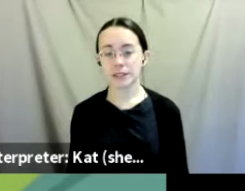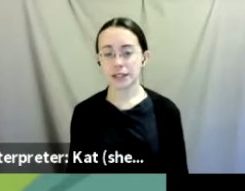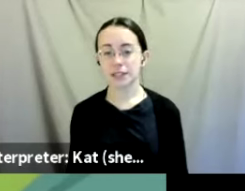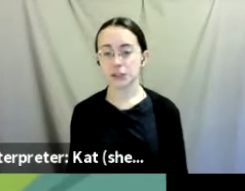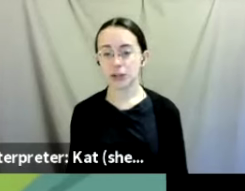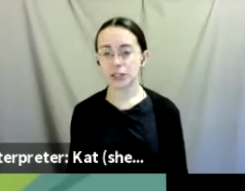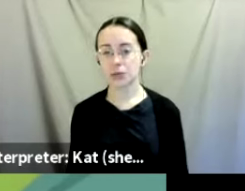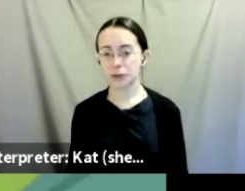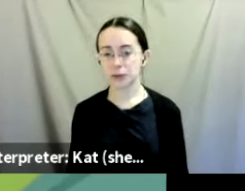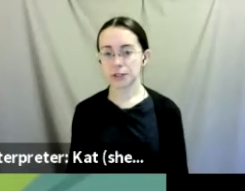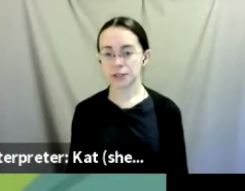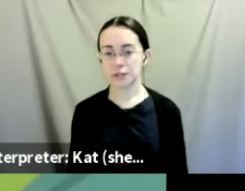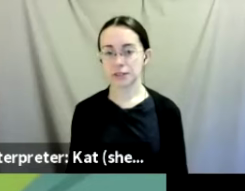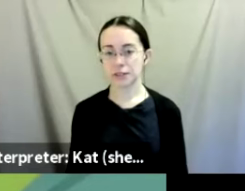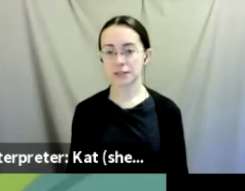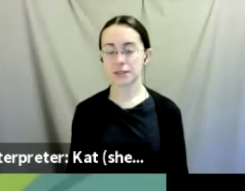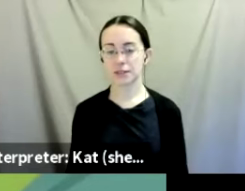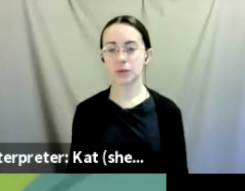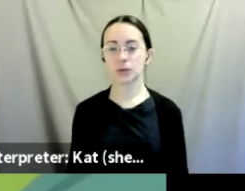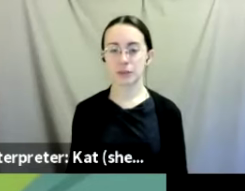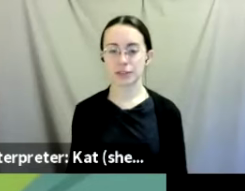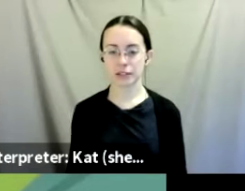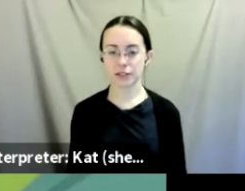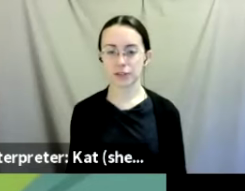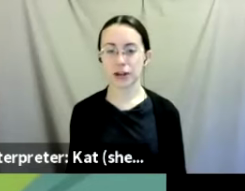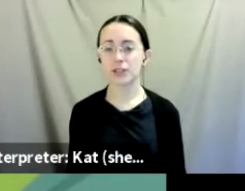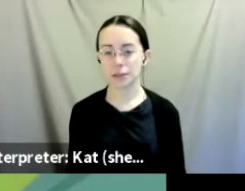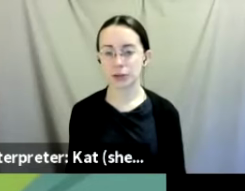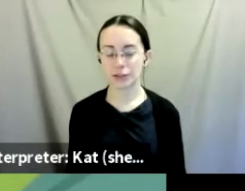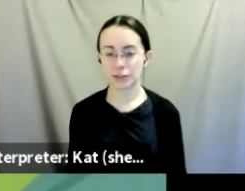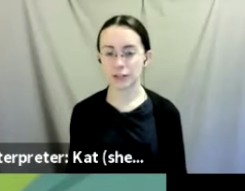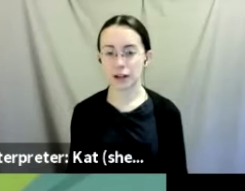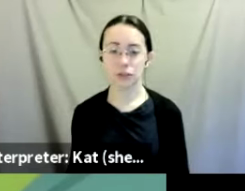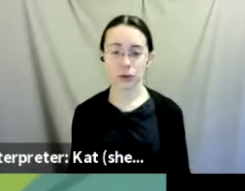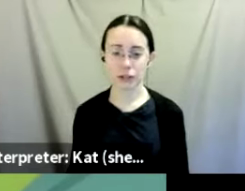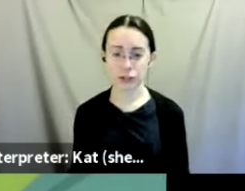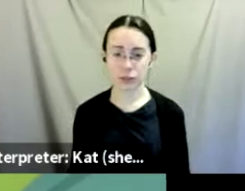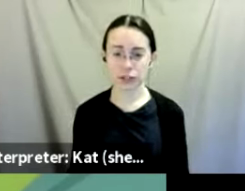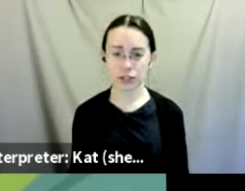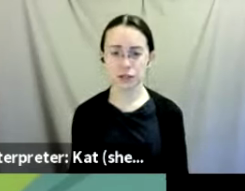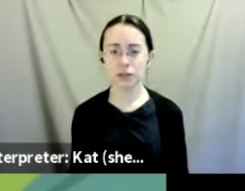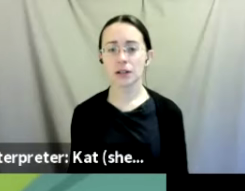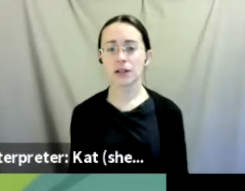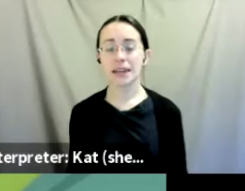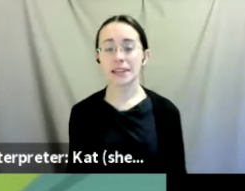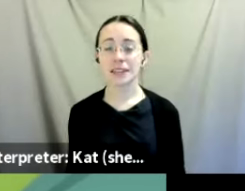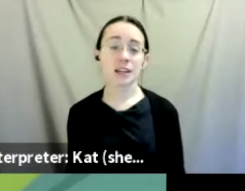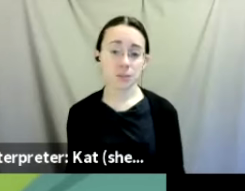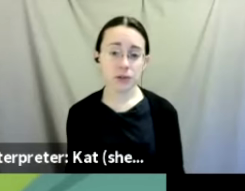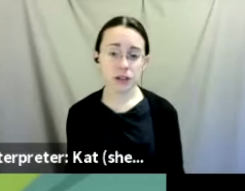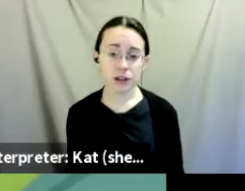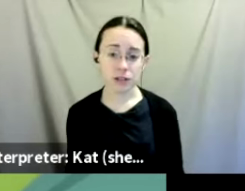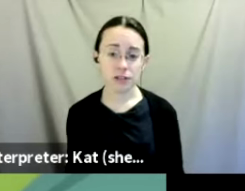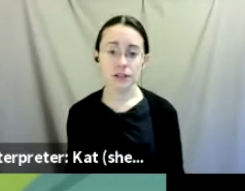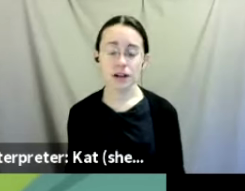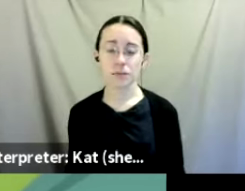like I said, I did try to recruit participants that were representative of the demographics of the wider community. And that has